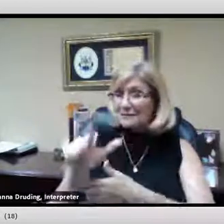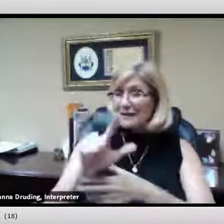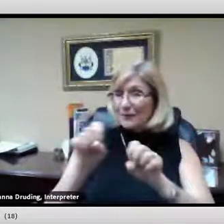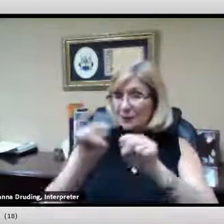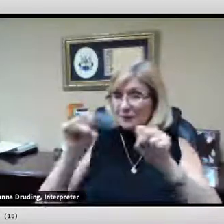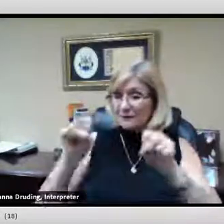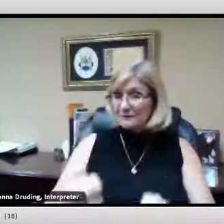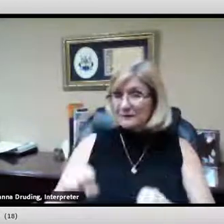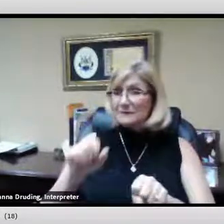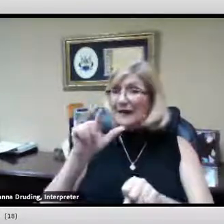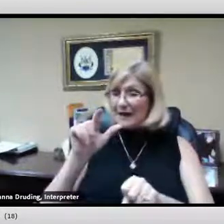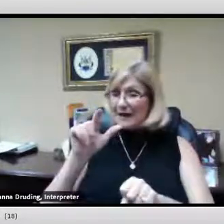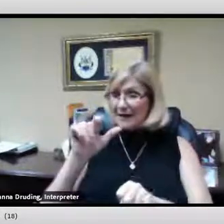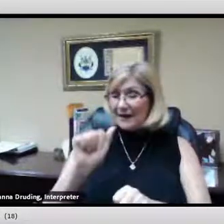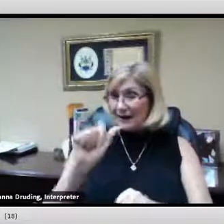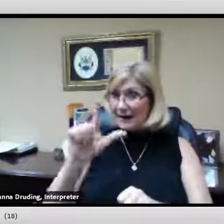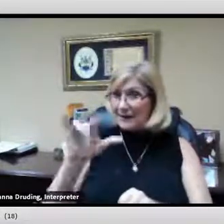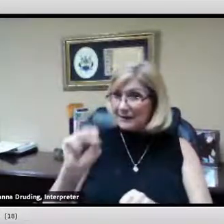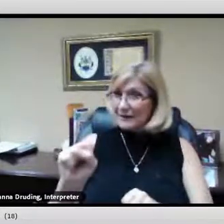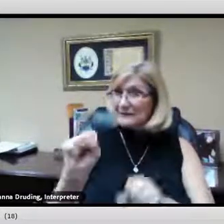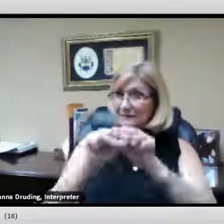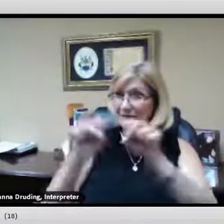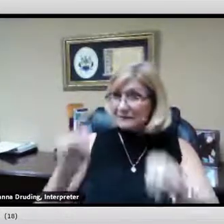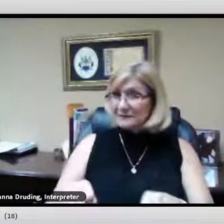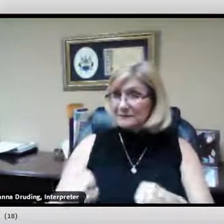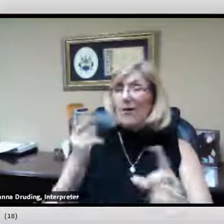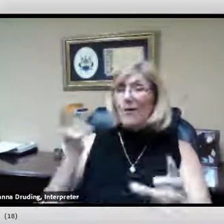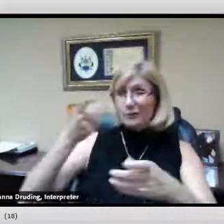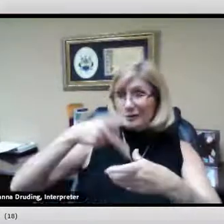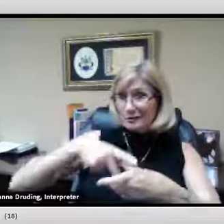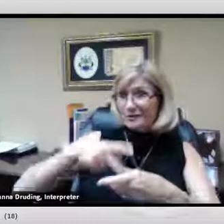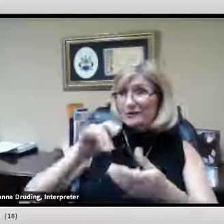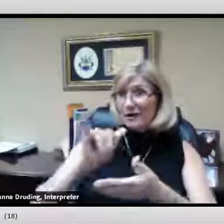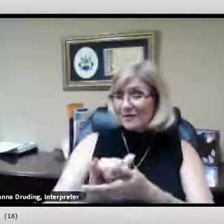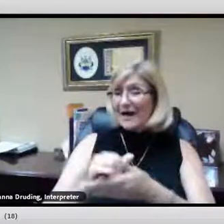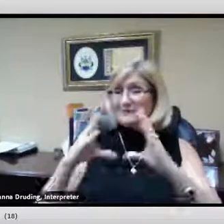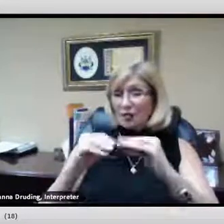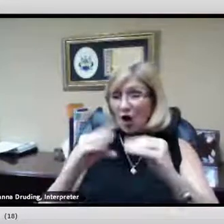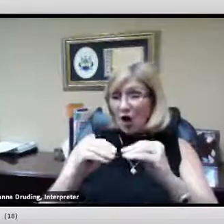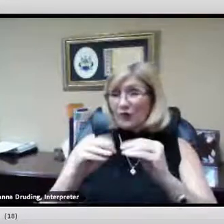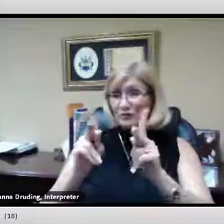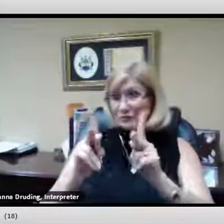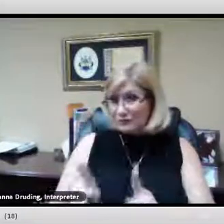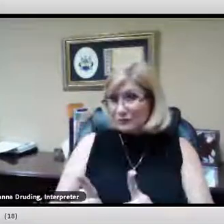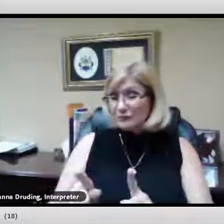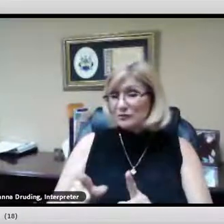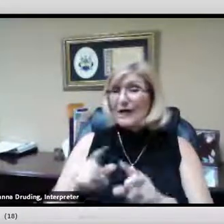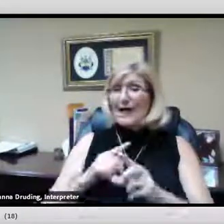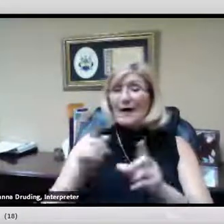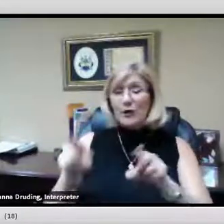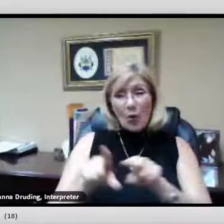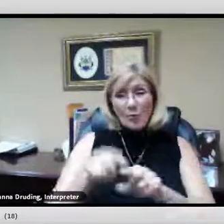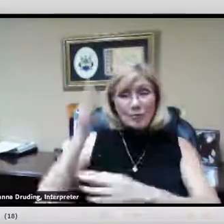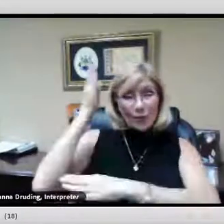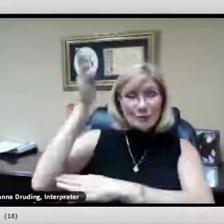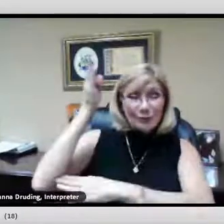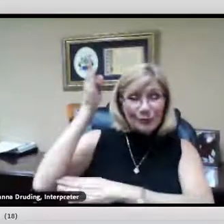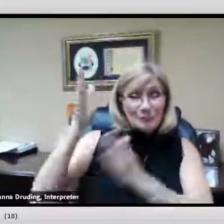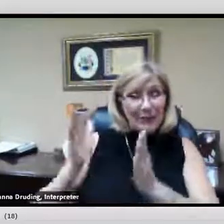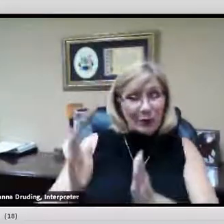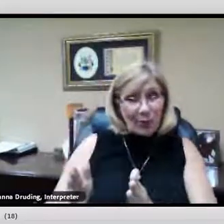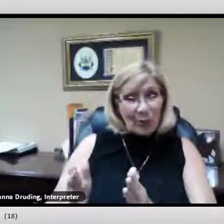systems. Those are very, very helpful. Participating in those just as a conference attendee, but also as a presenter, or on